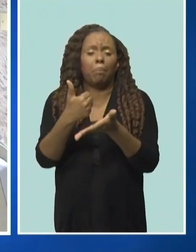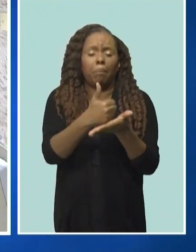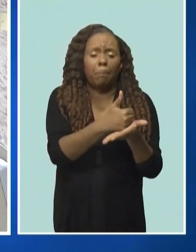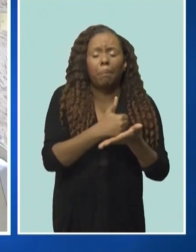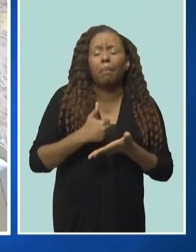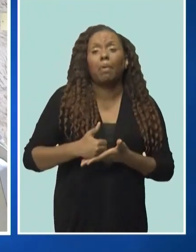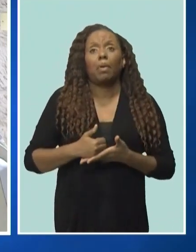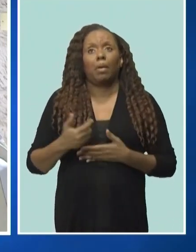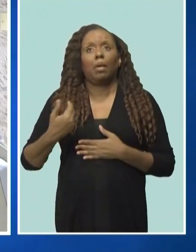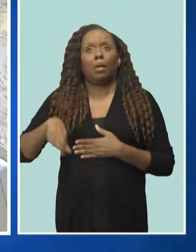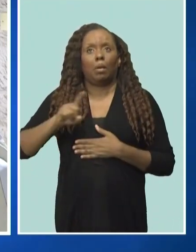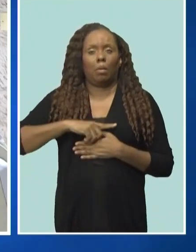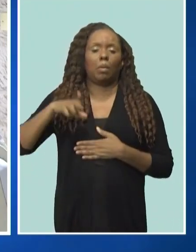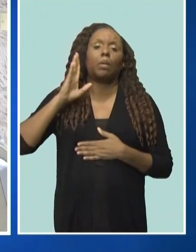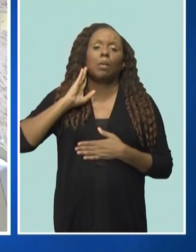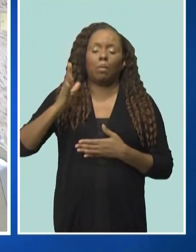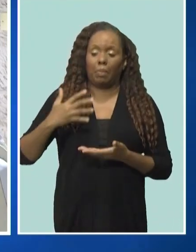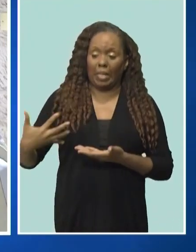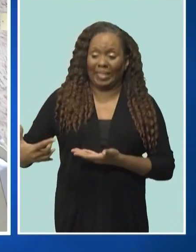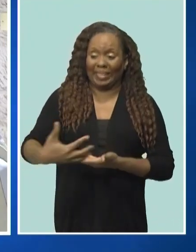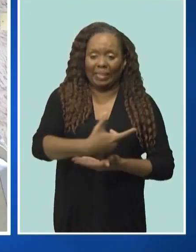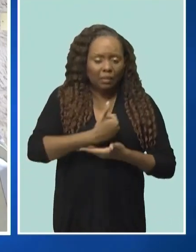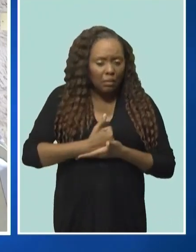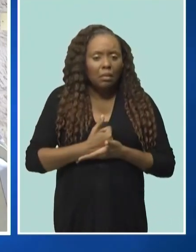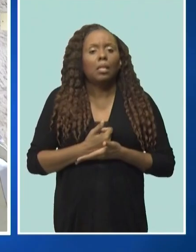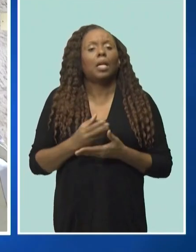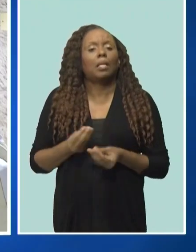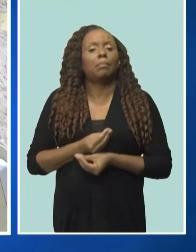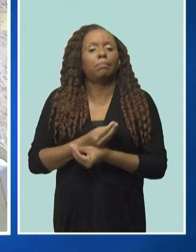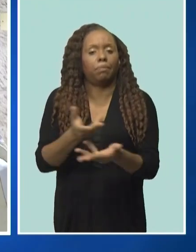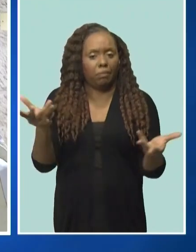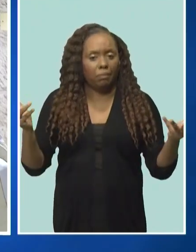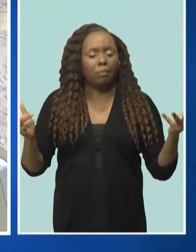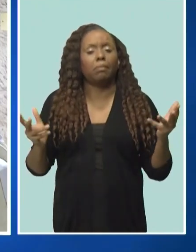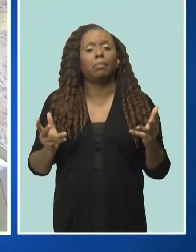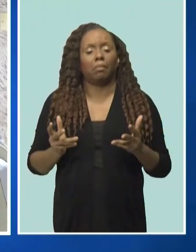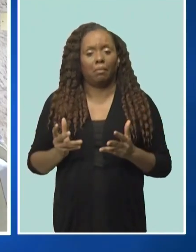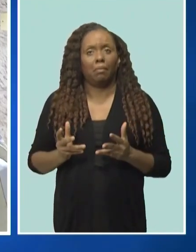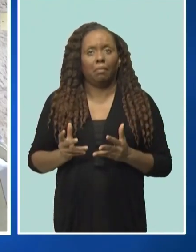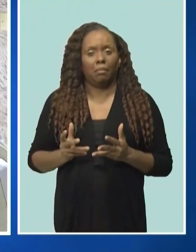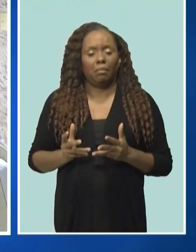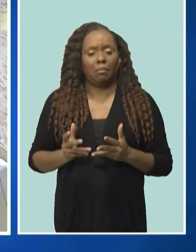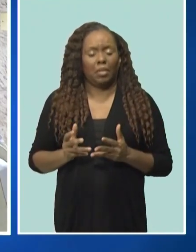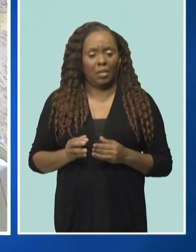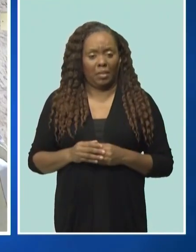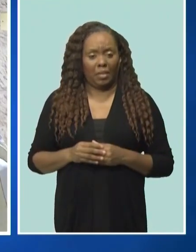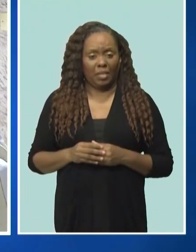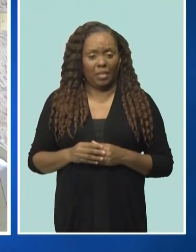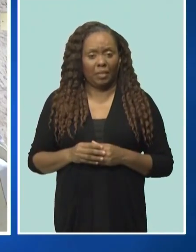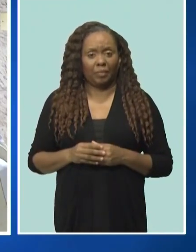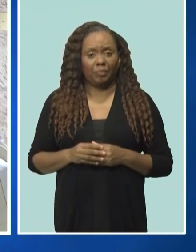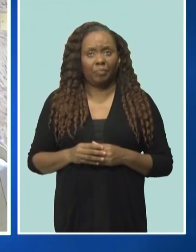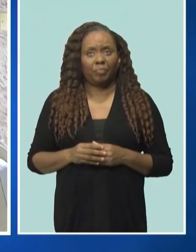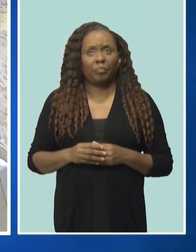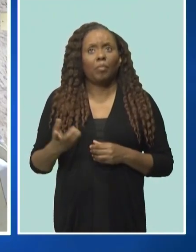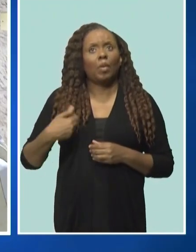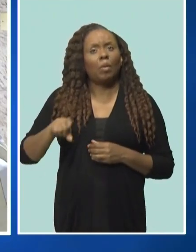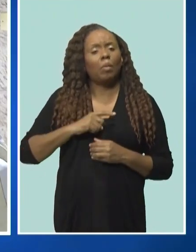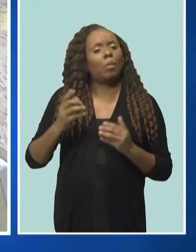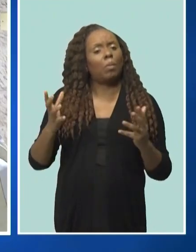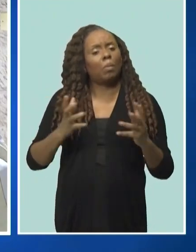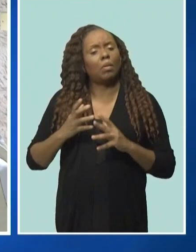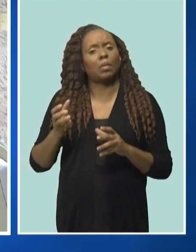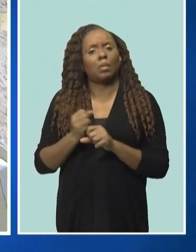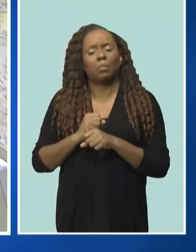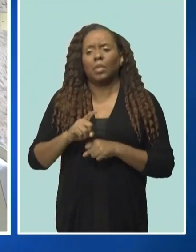be sending what we collect also. And that is more than just being a neighbor. It is being